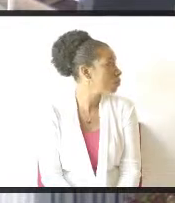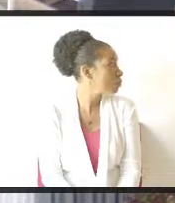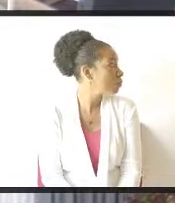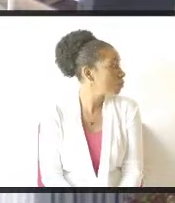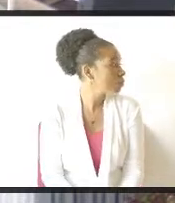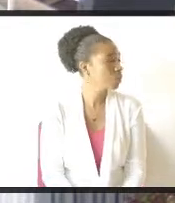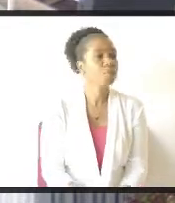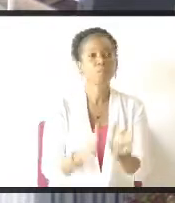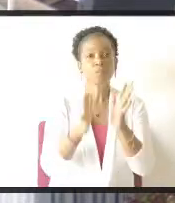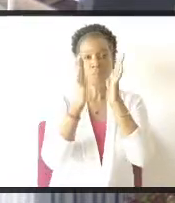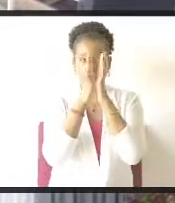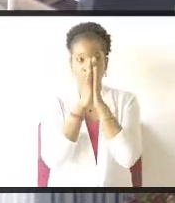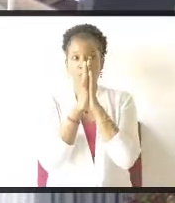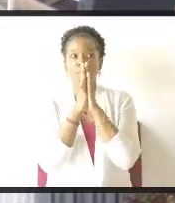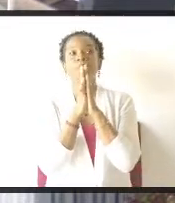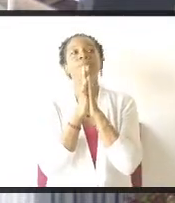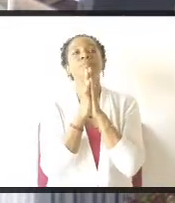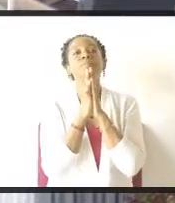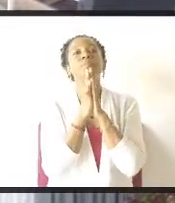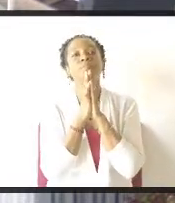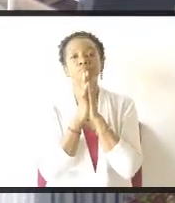Let us pray.